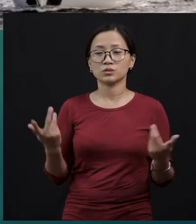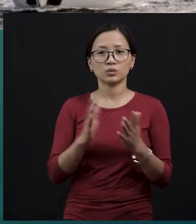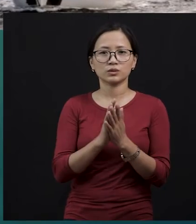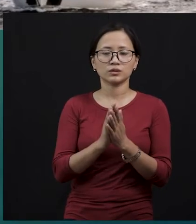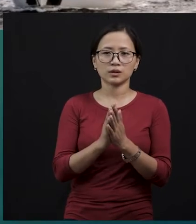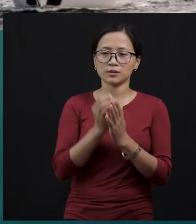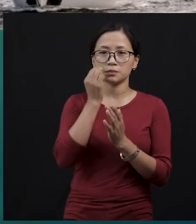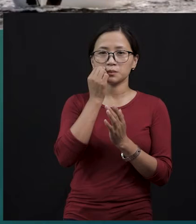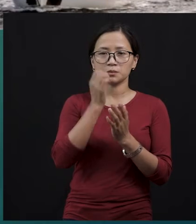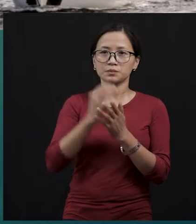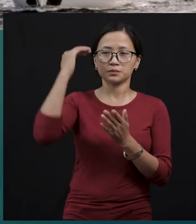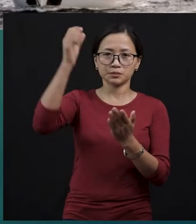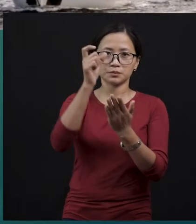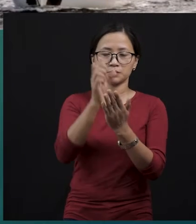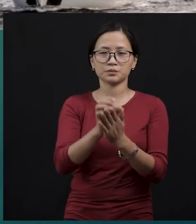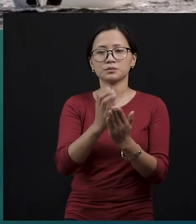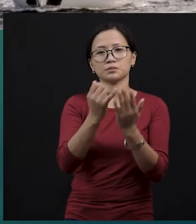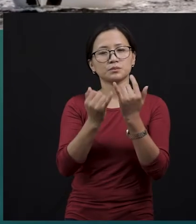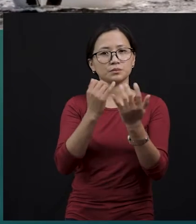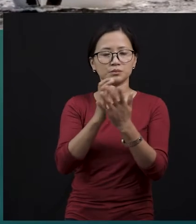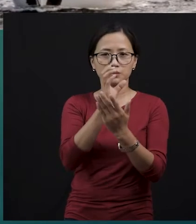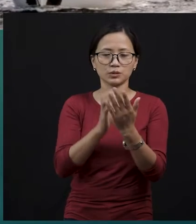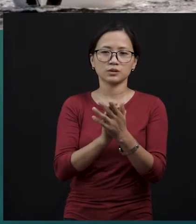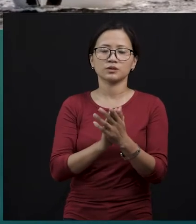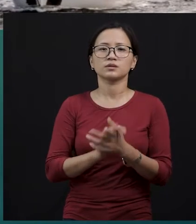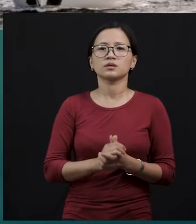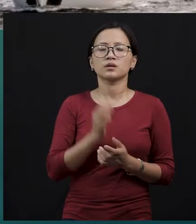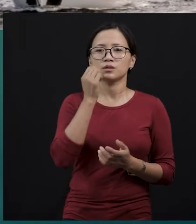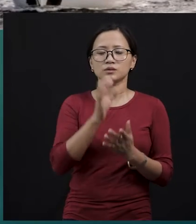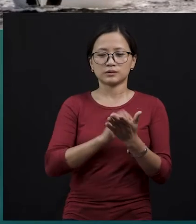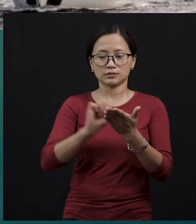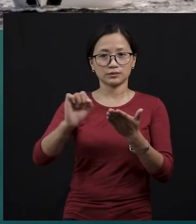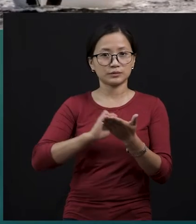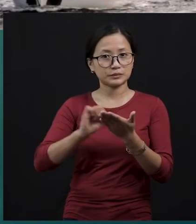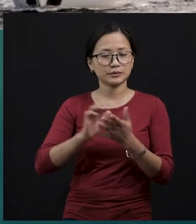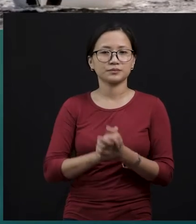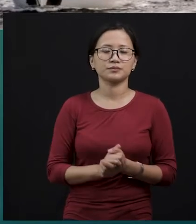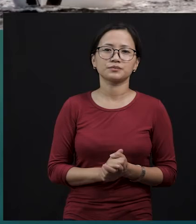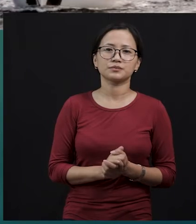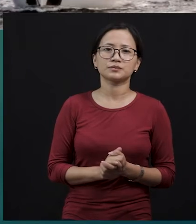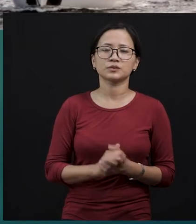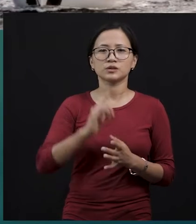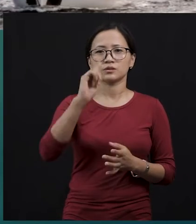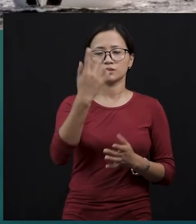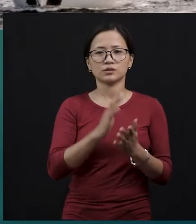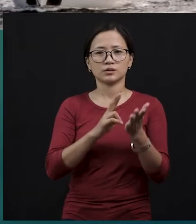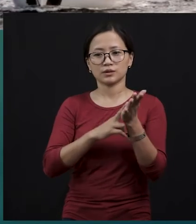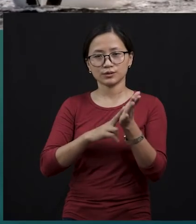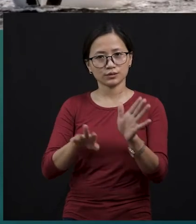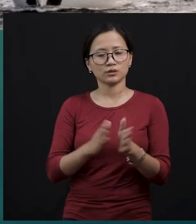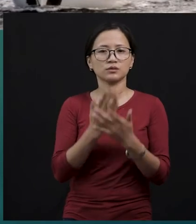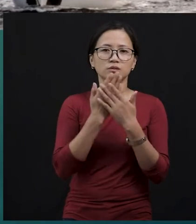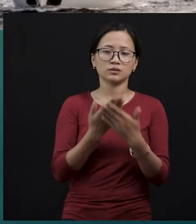is writing. Boats sail on the rivers, ships sail on the seas, and there is one natural thing that